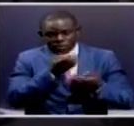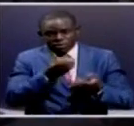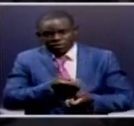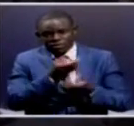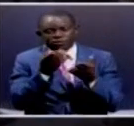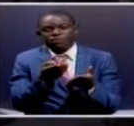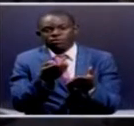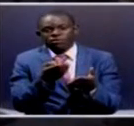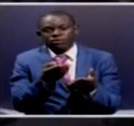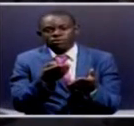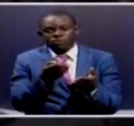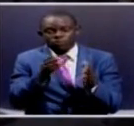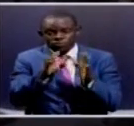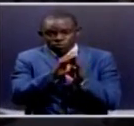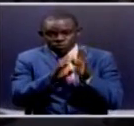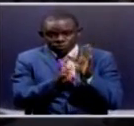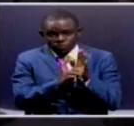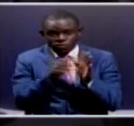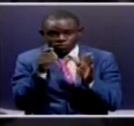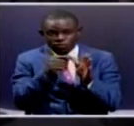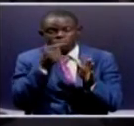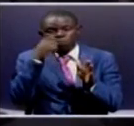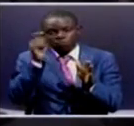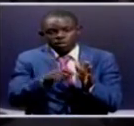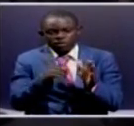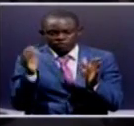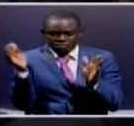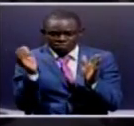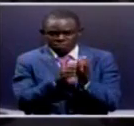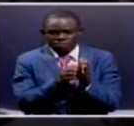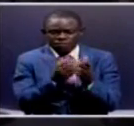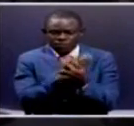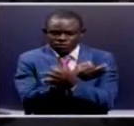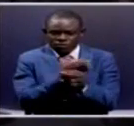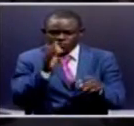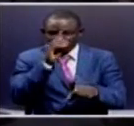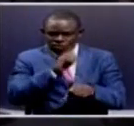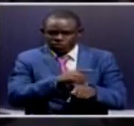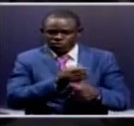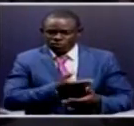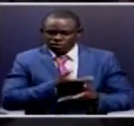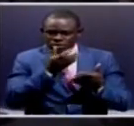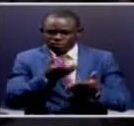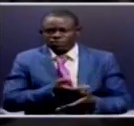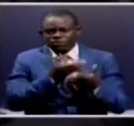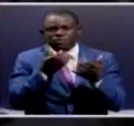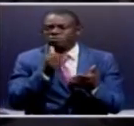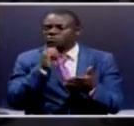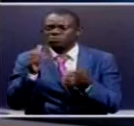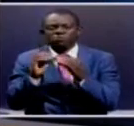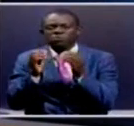organization. Okay? Even as you belong to a political party, a club,